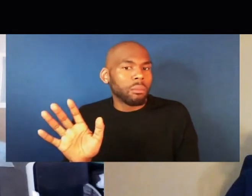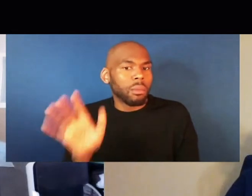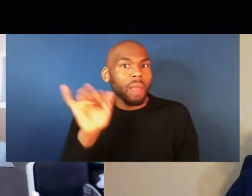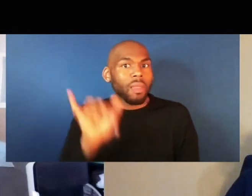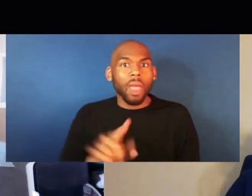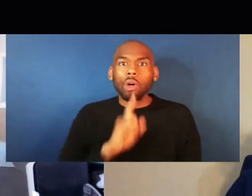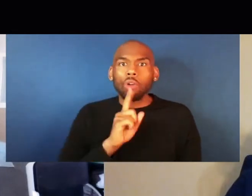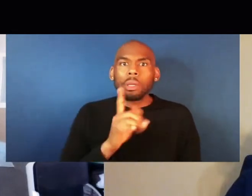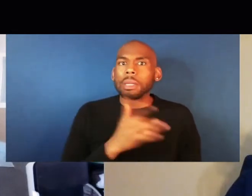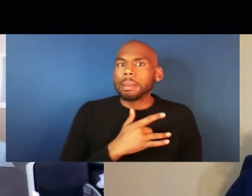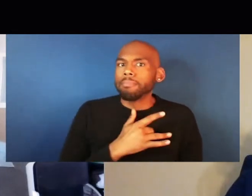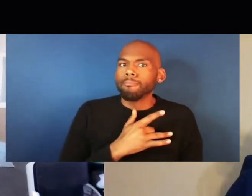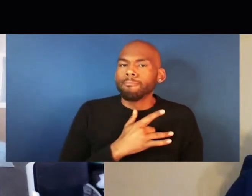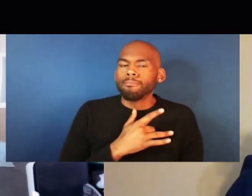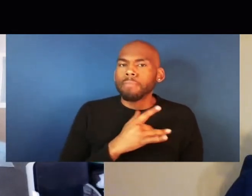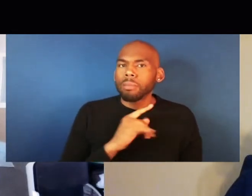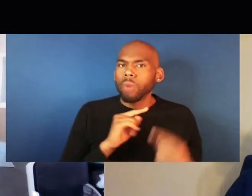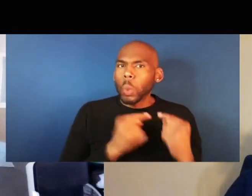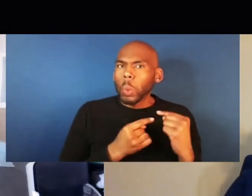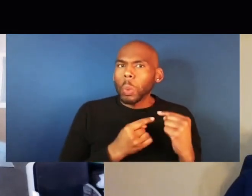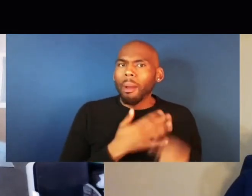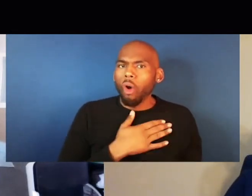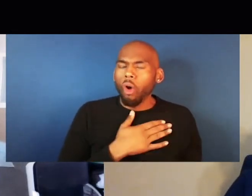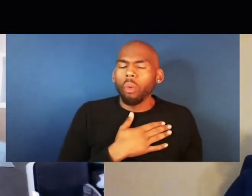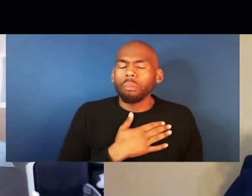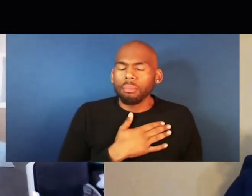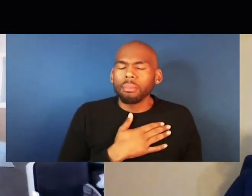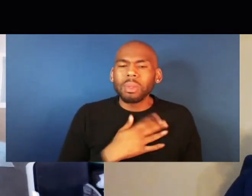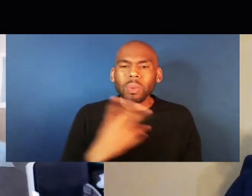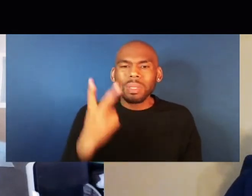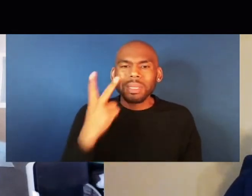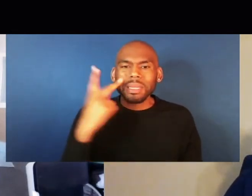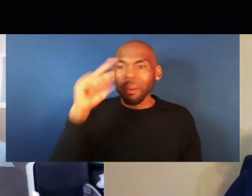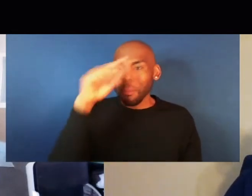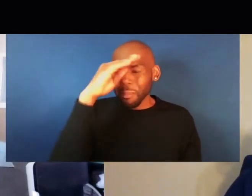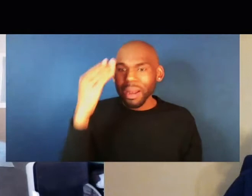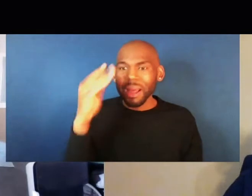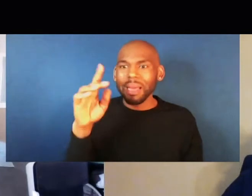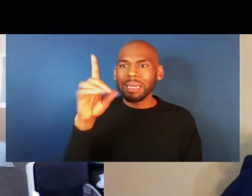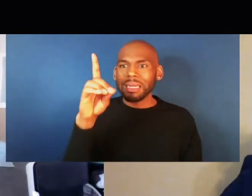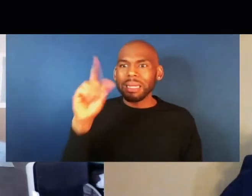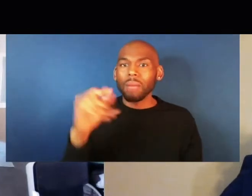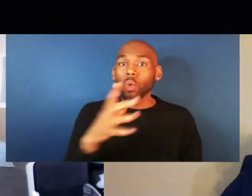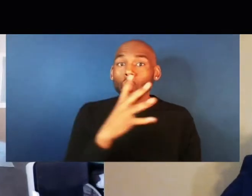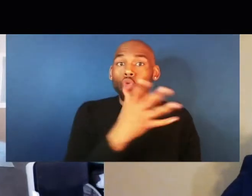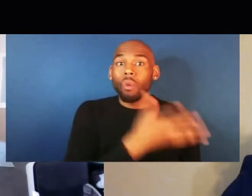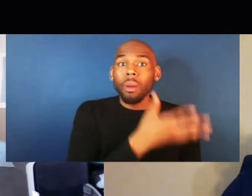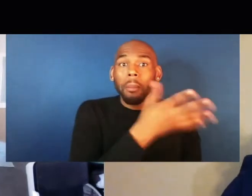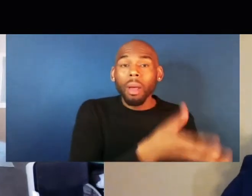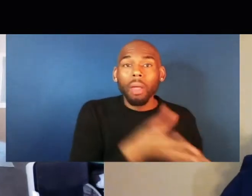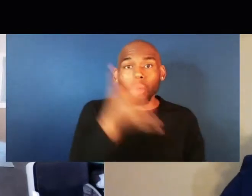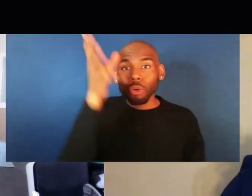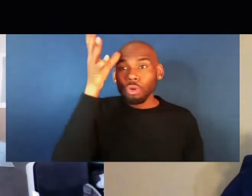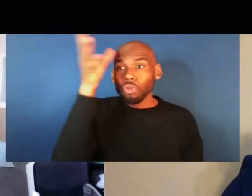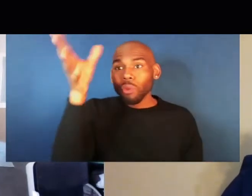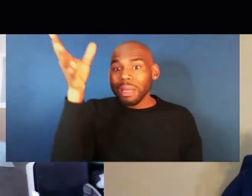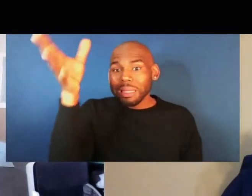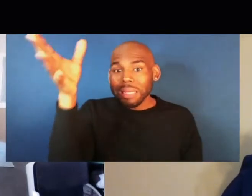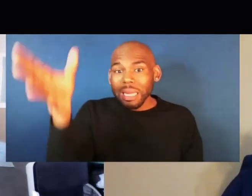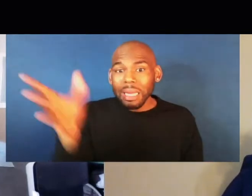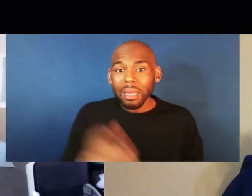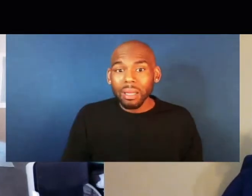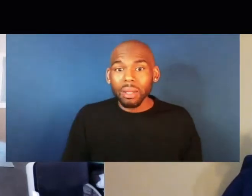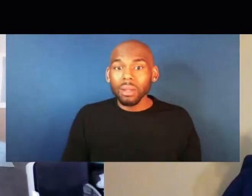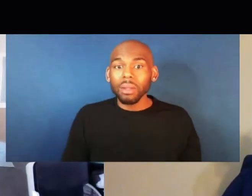street. That what really blows me, Sophie, is that I'm seeing Black disabled grandmothers